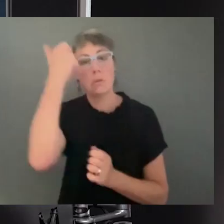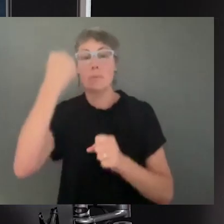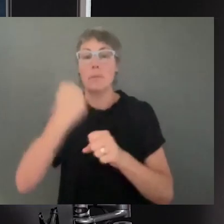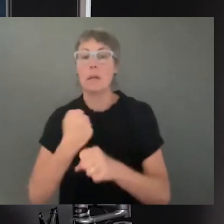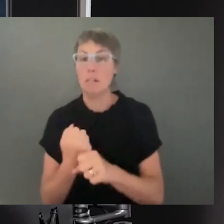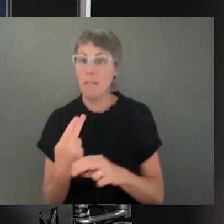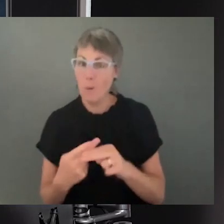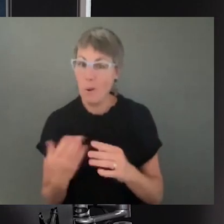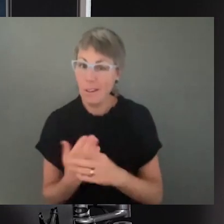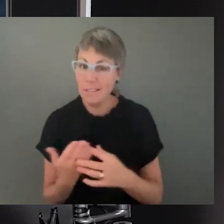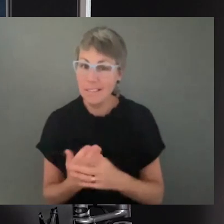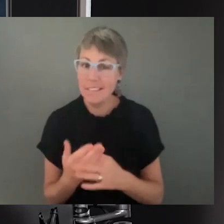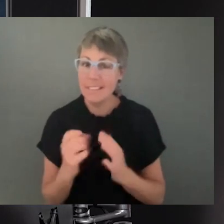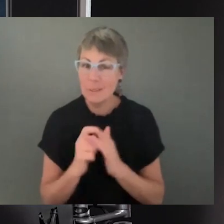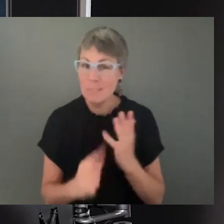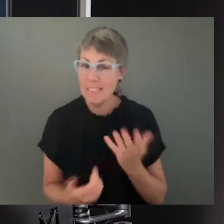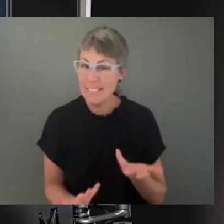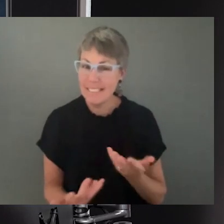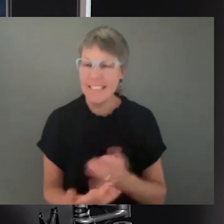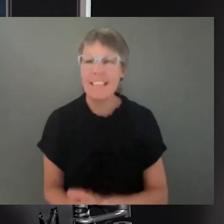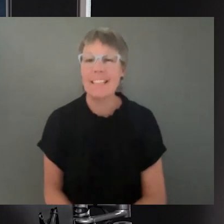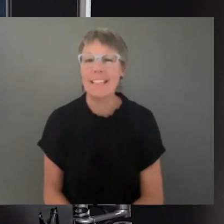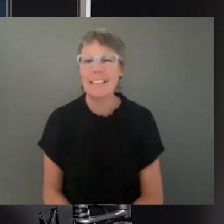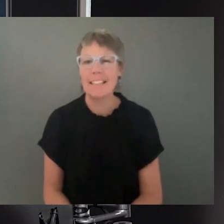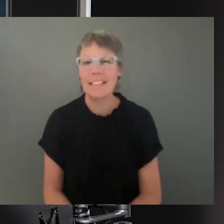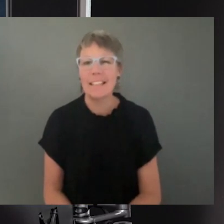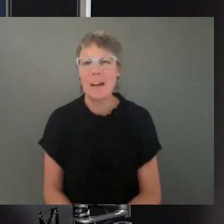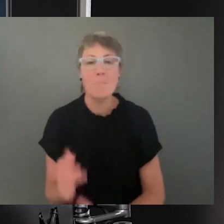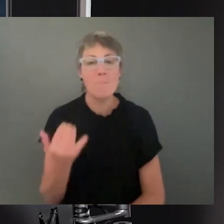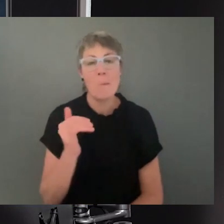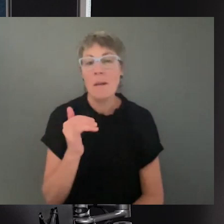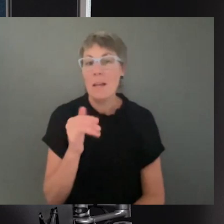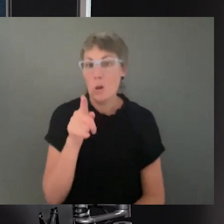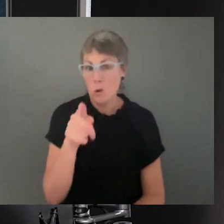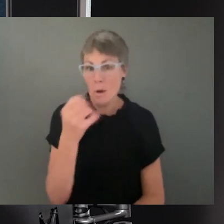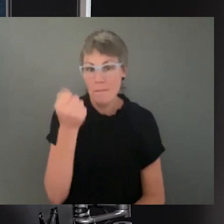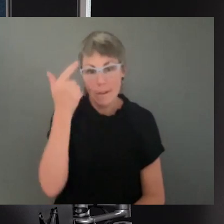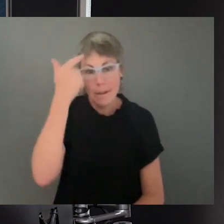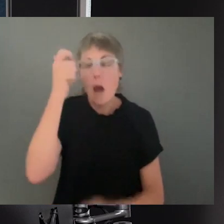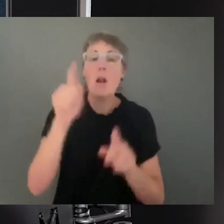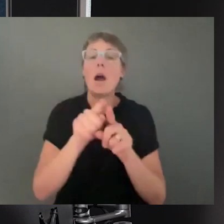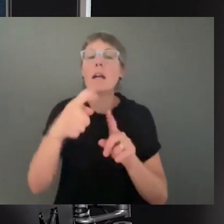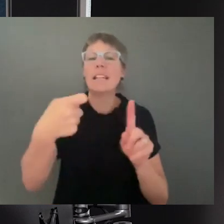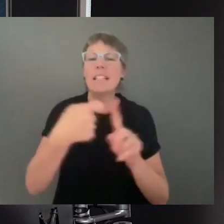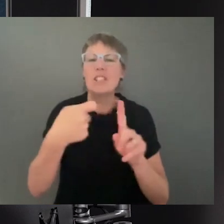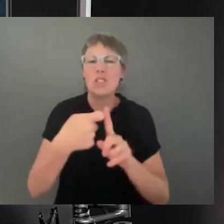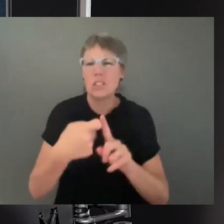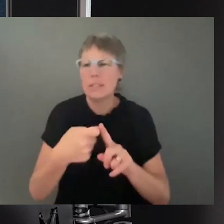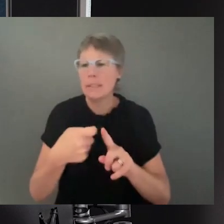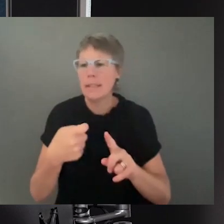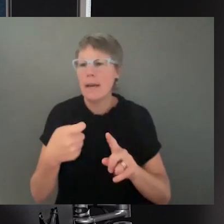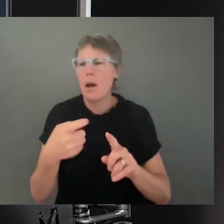on 0487 993 222. Some things might be about some of those grips that you use in the